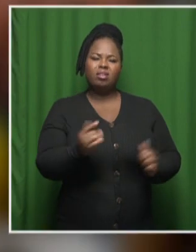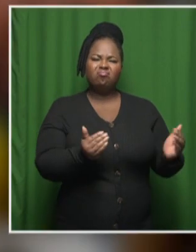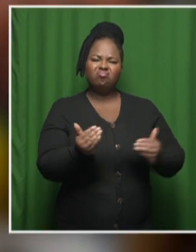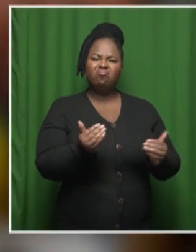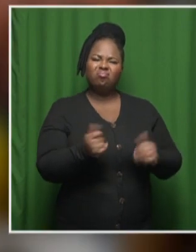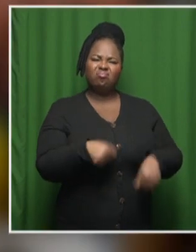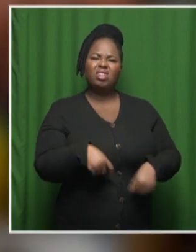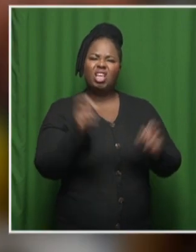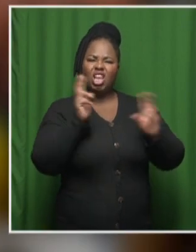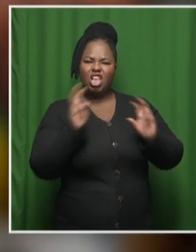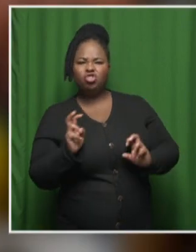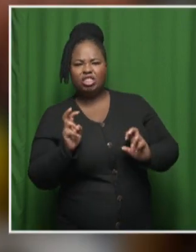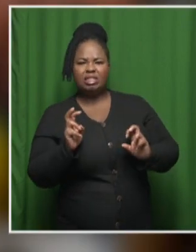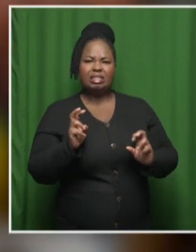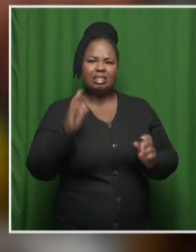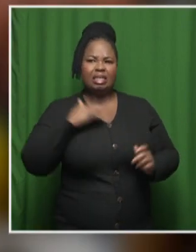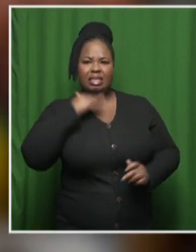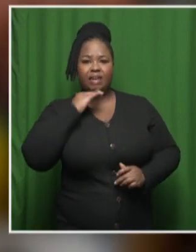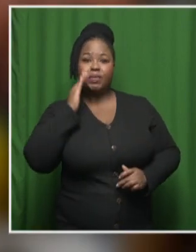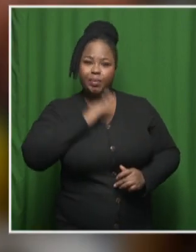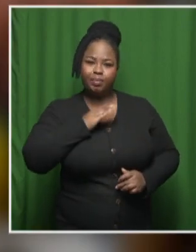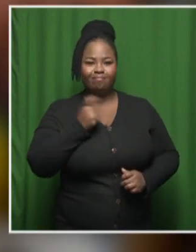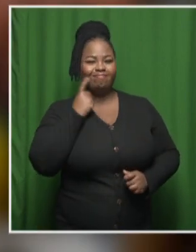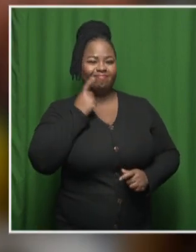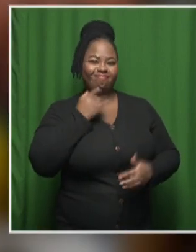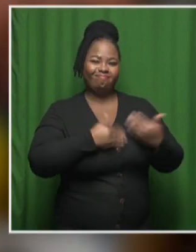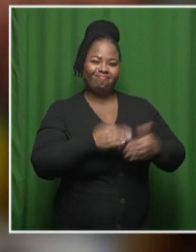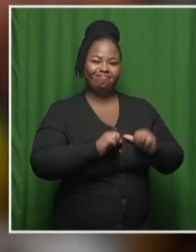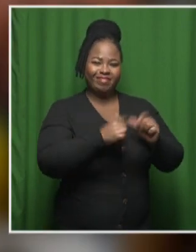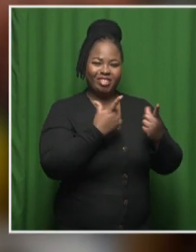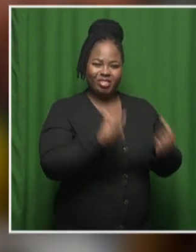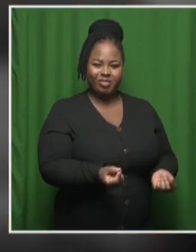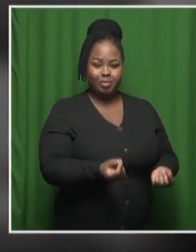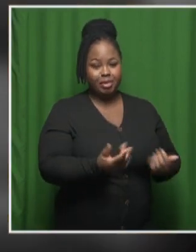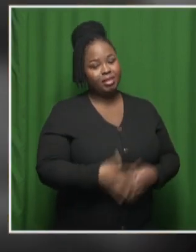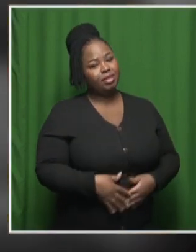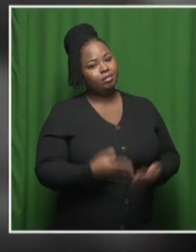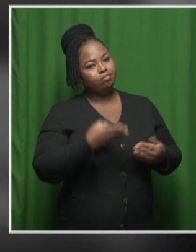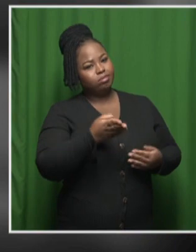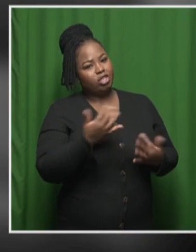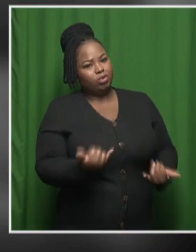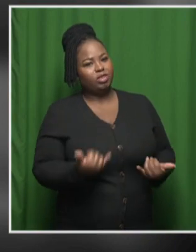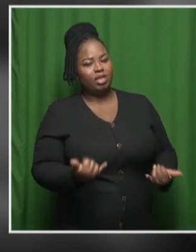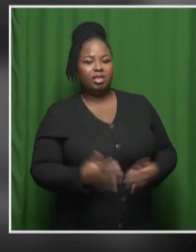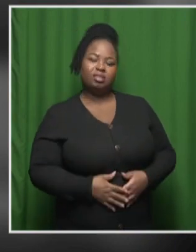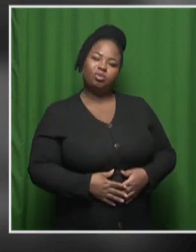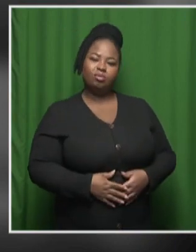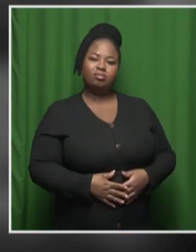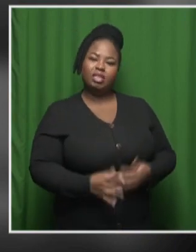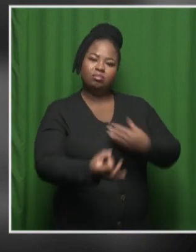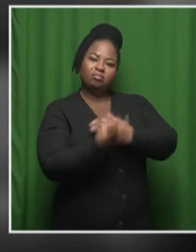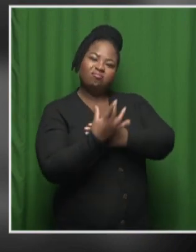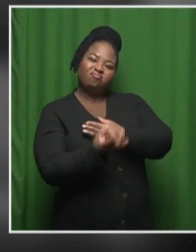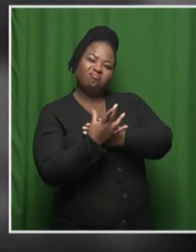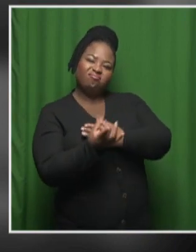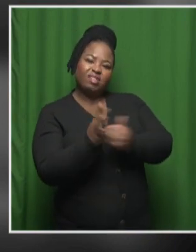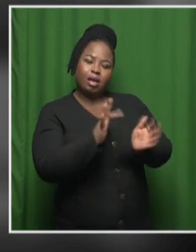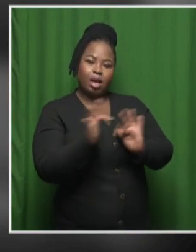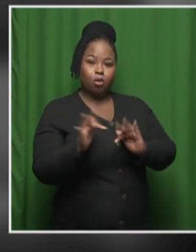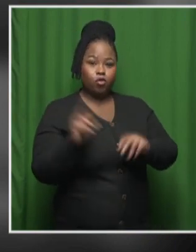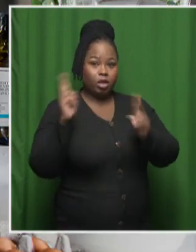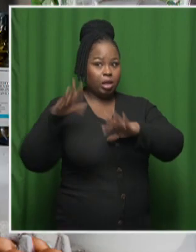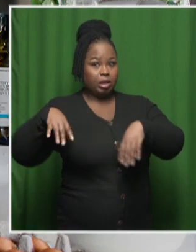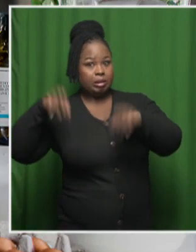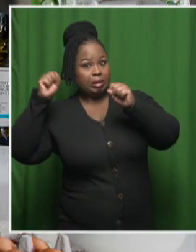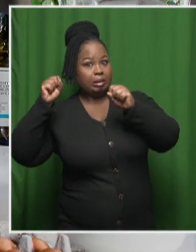within limited electricity supply. Well, he is in studio with us this morning to give us, new insights into how to make your